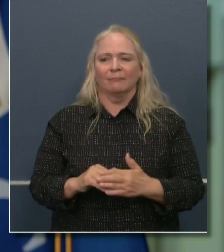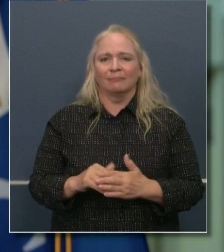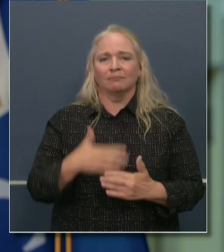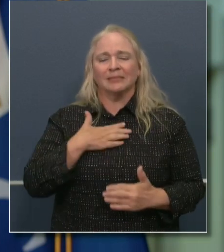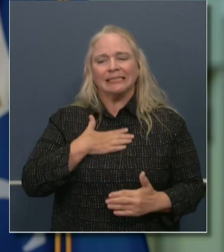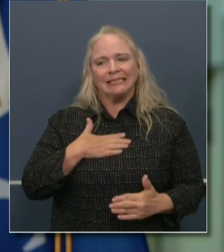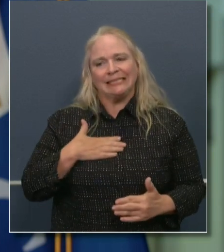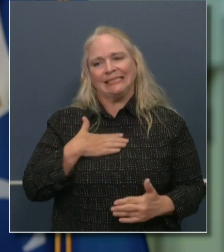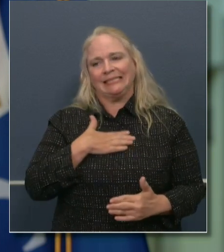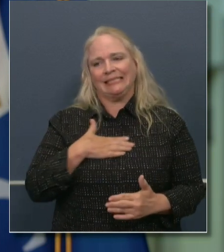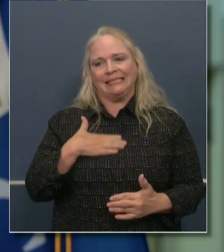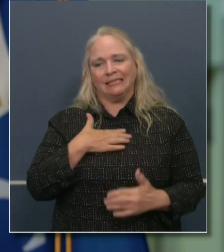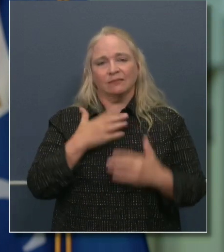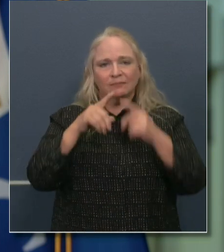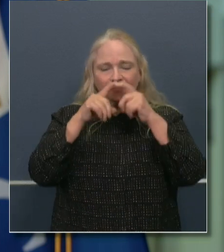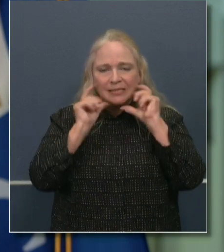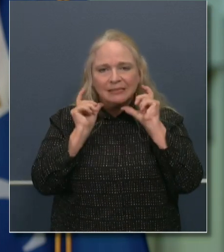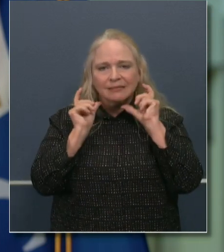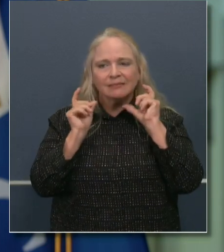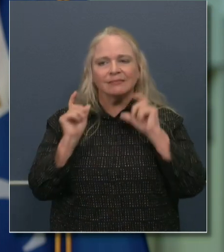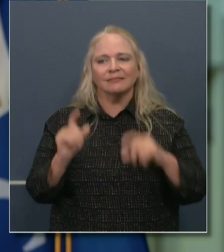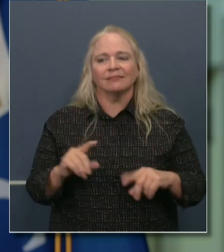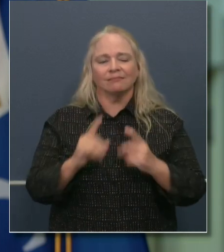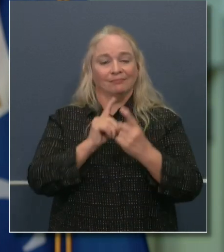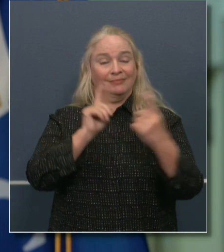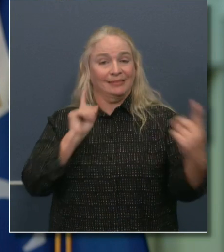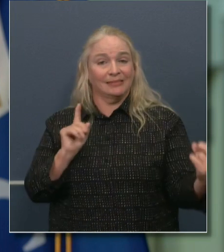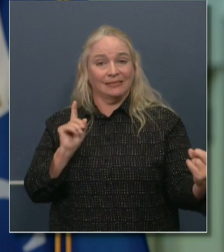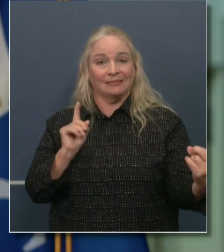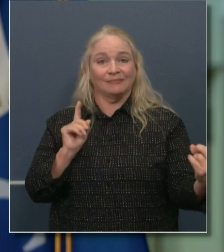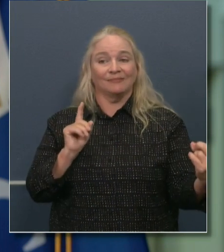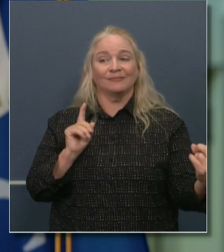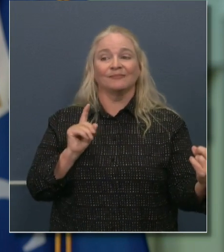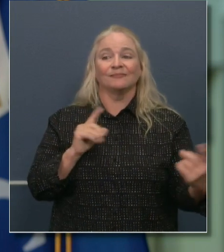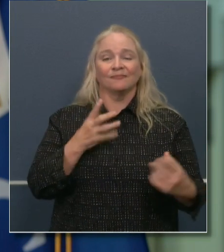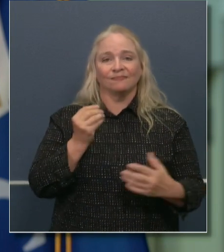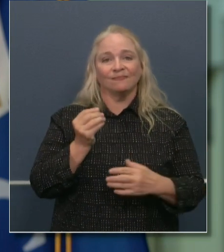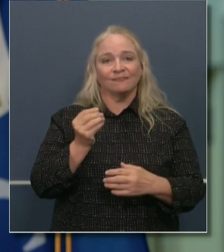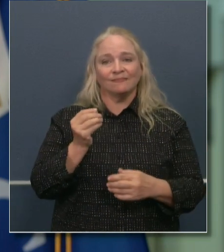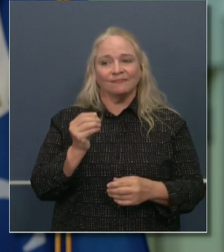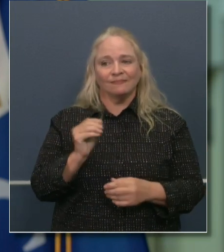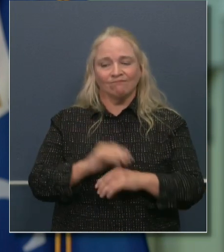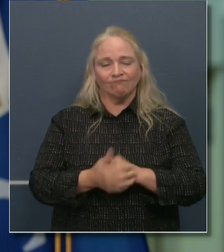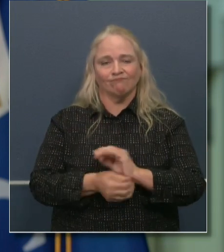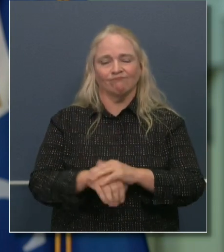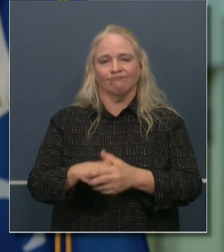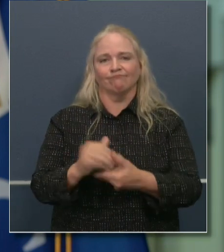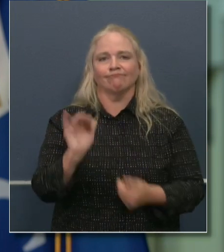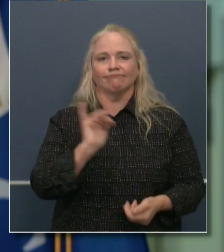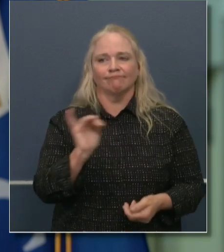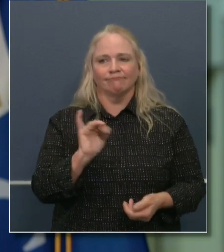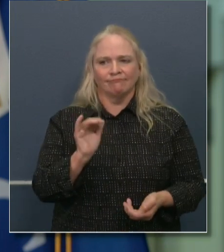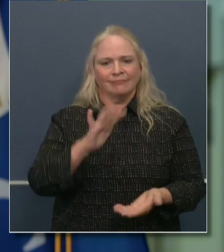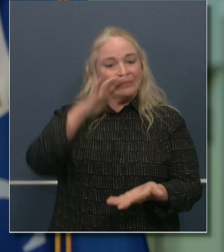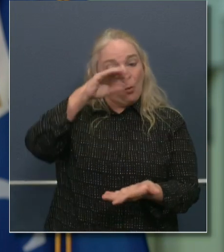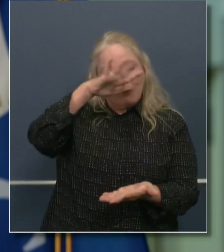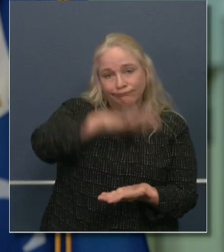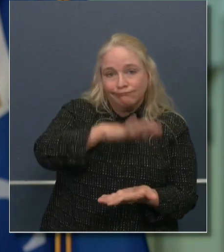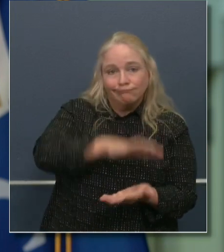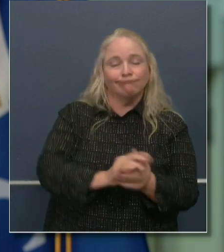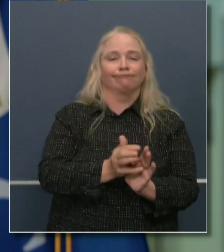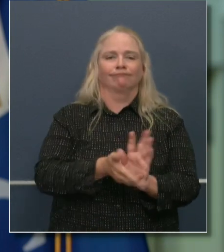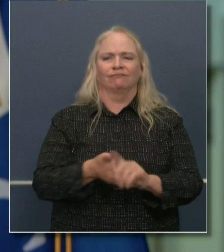a mask, to physically distance, and continue those hygiene practices that are essential. Continue to remind